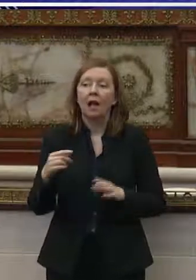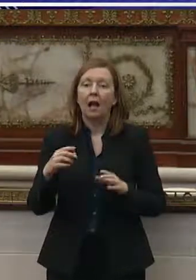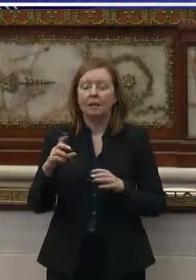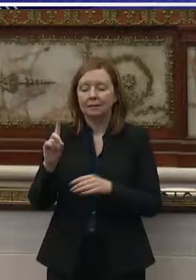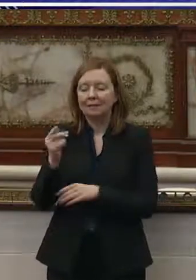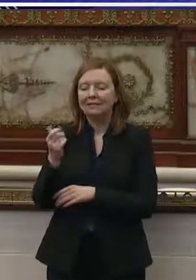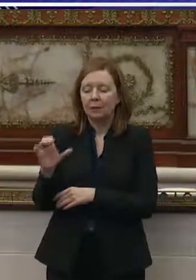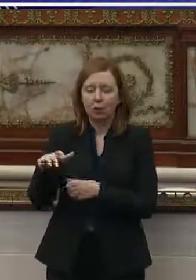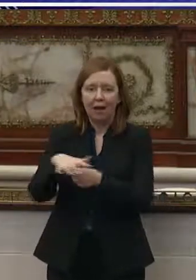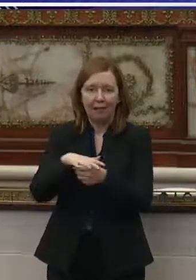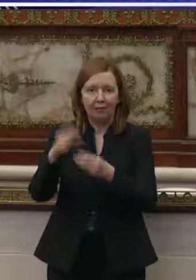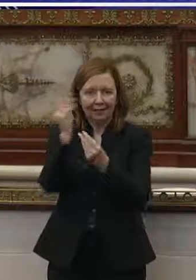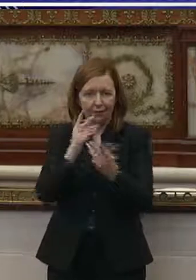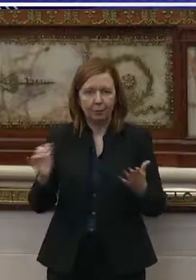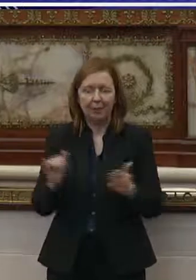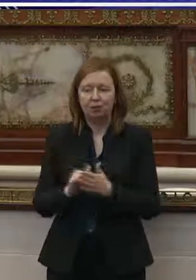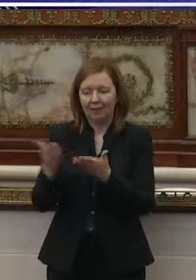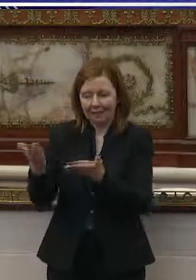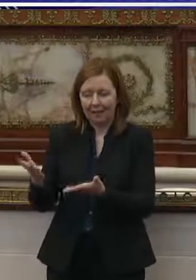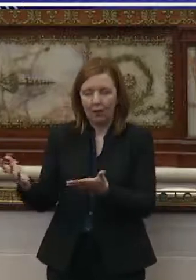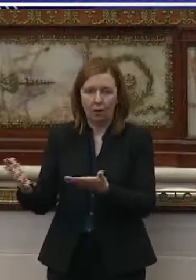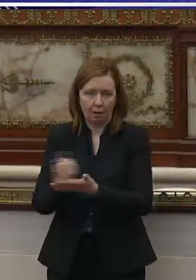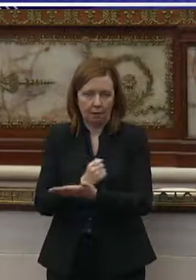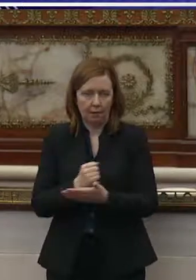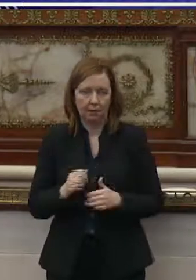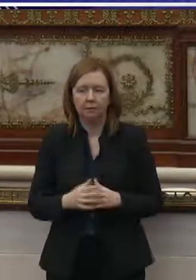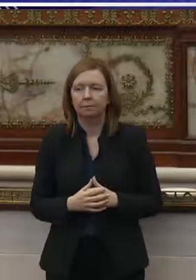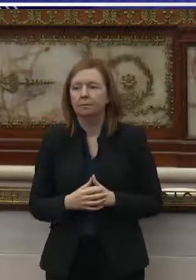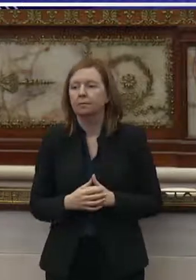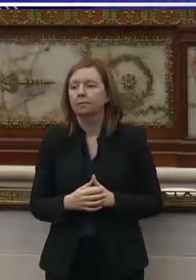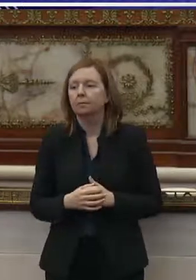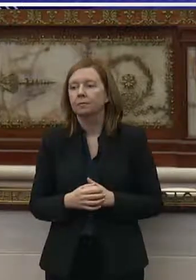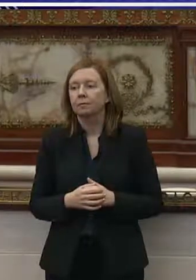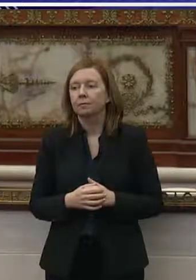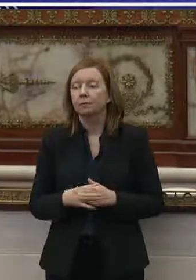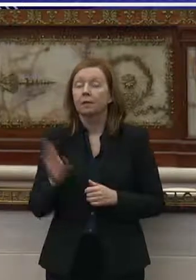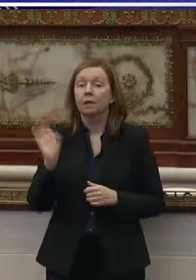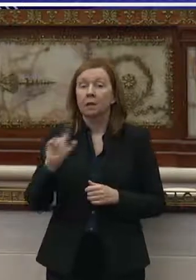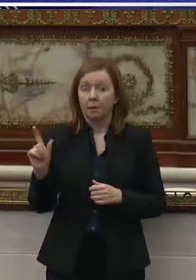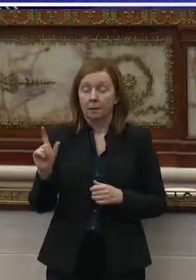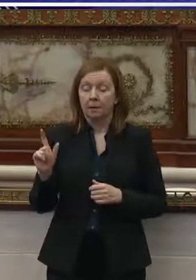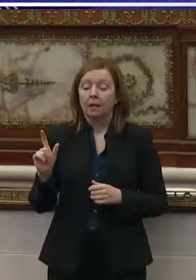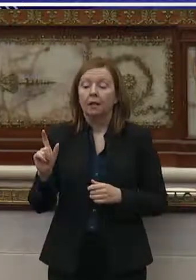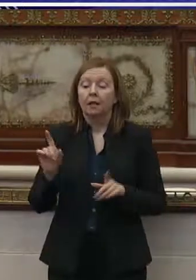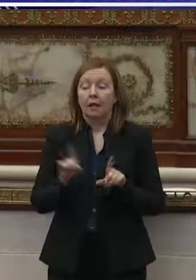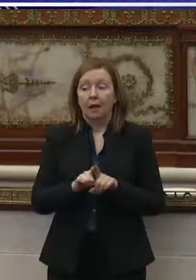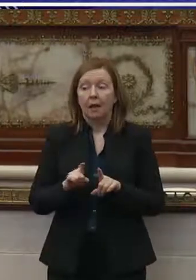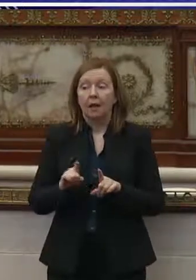demographic information that the entity will collect. The bill as